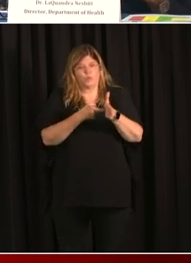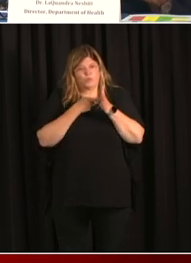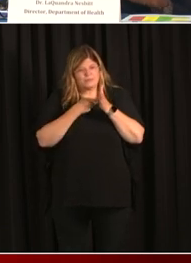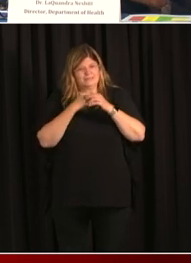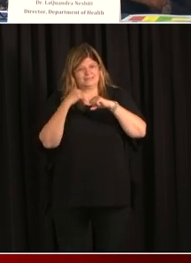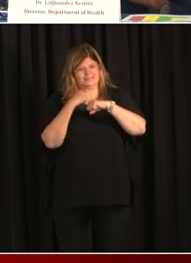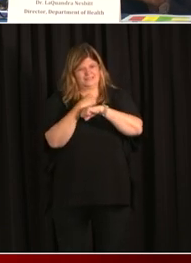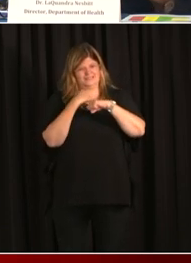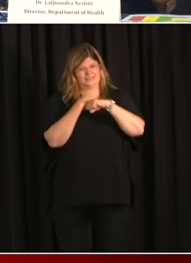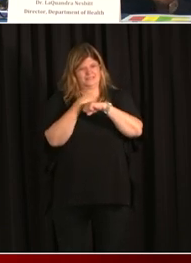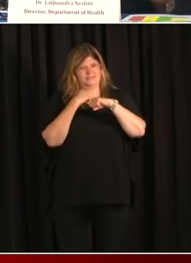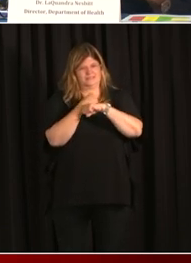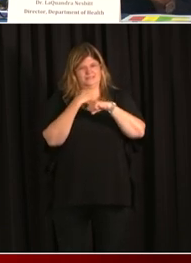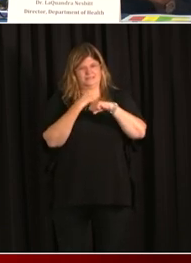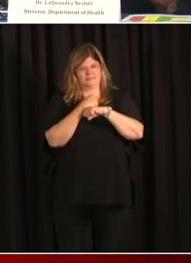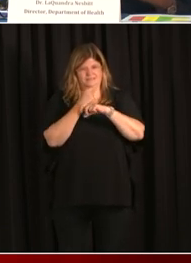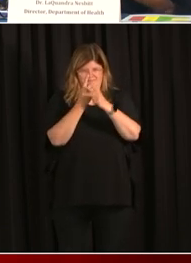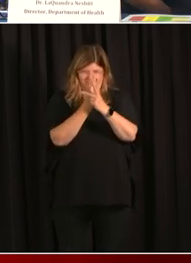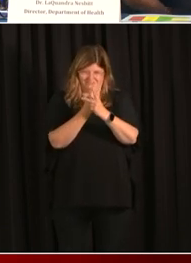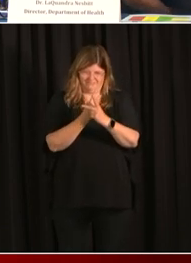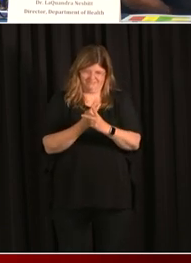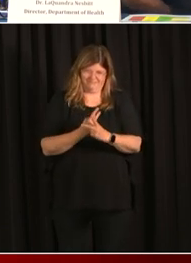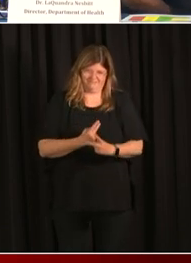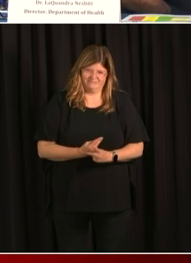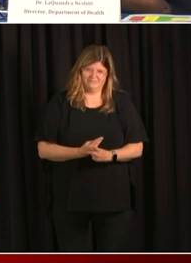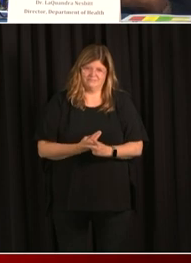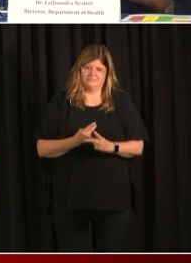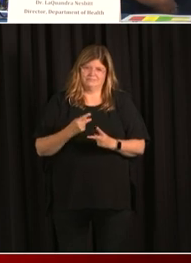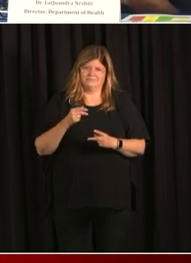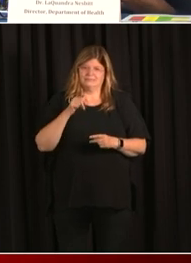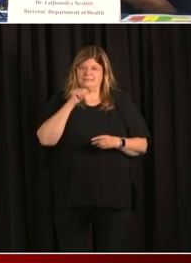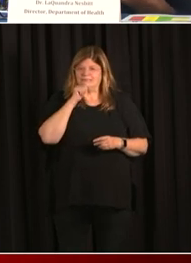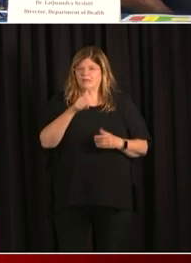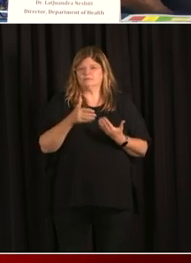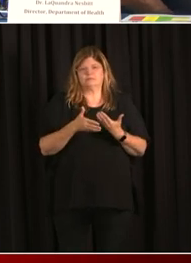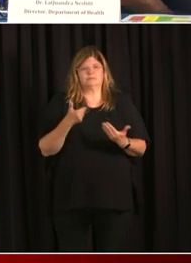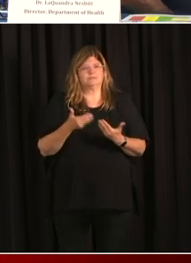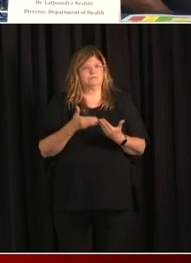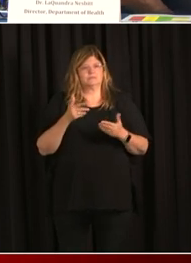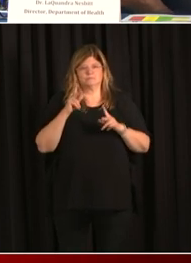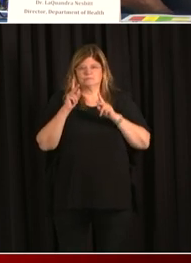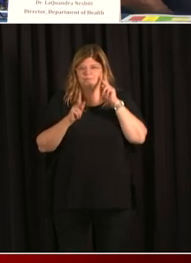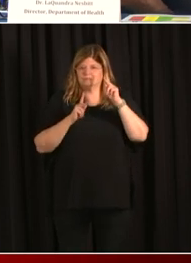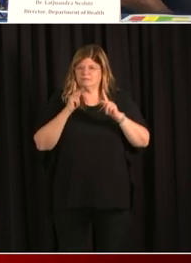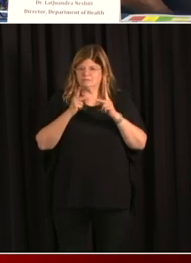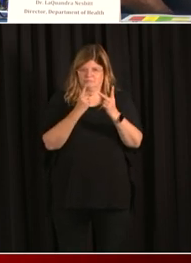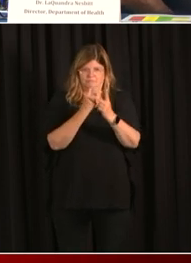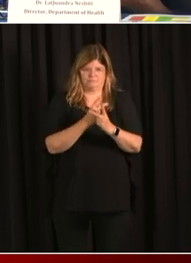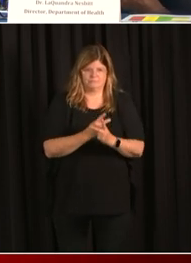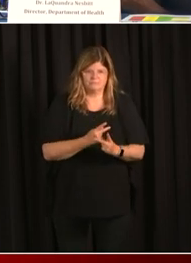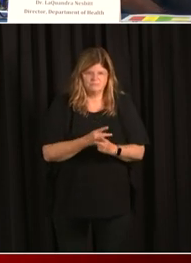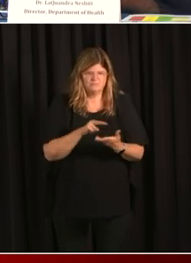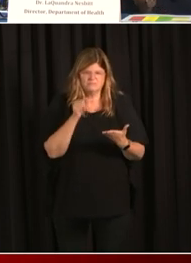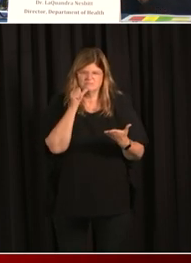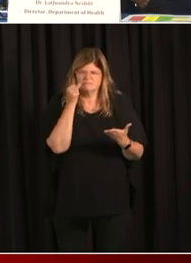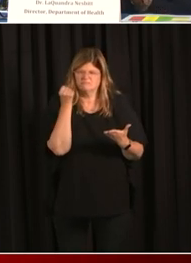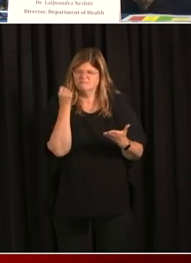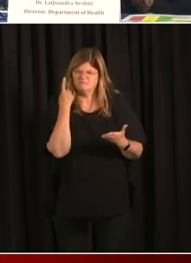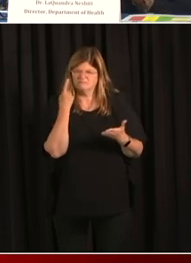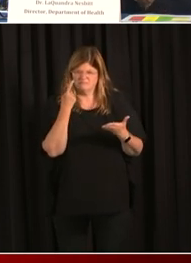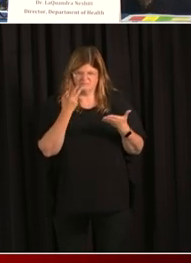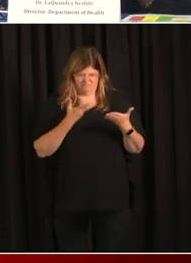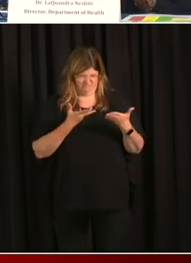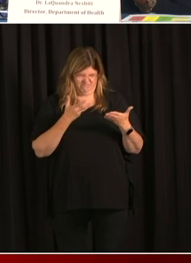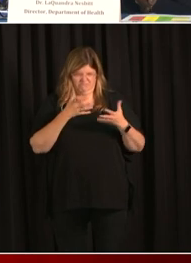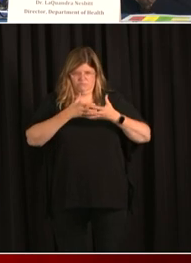statistical computation that's just not easy for non-statisticians or people who do public health every day to follow along with that.